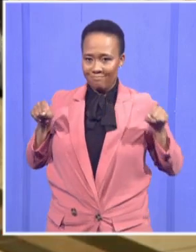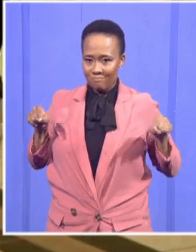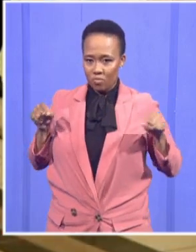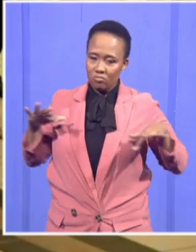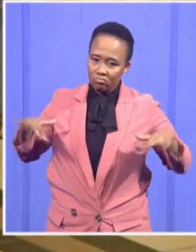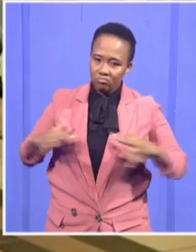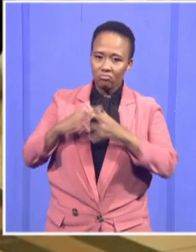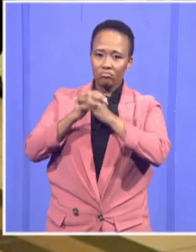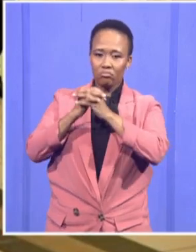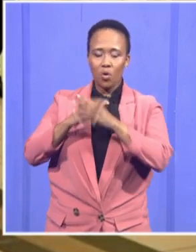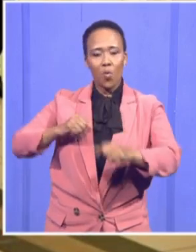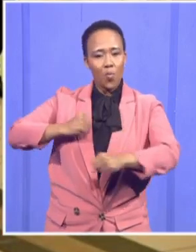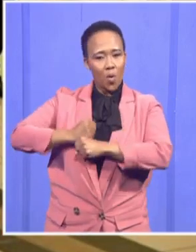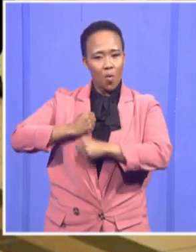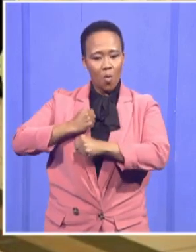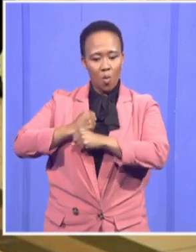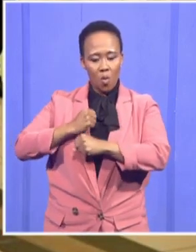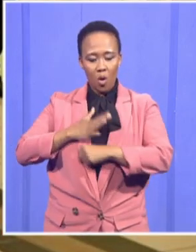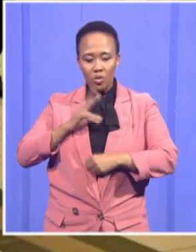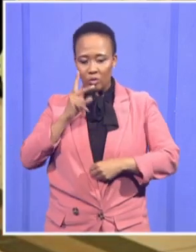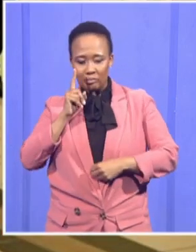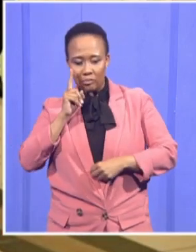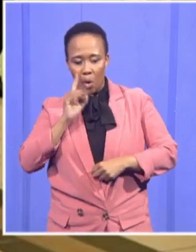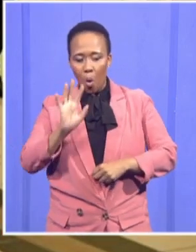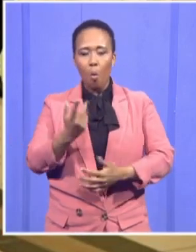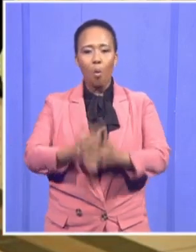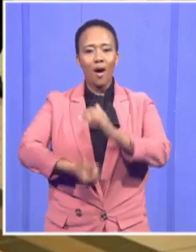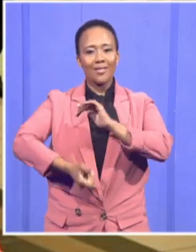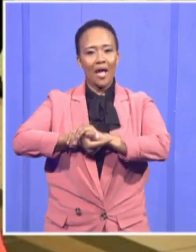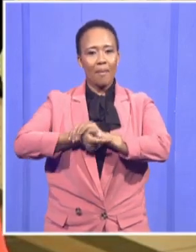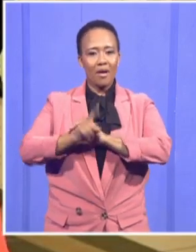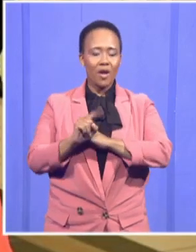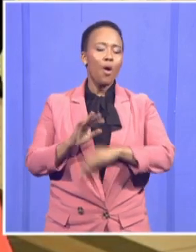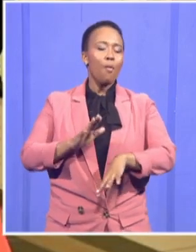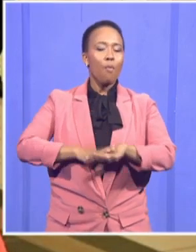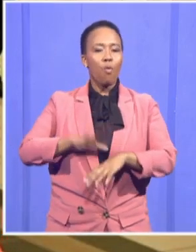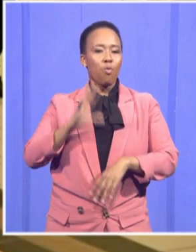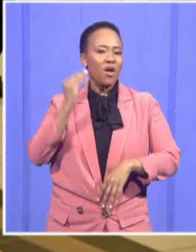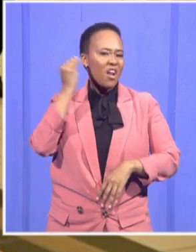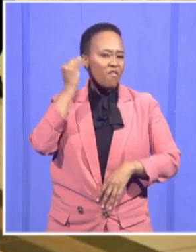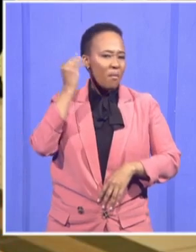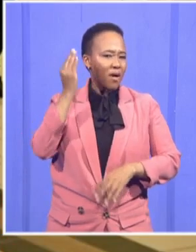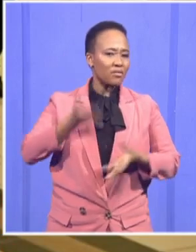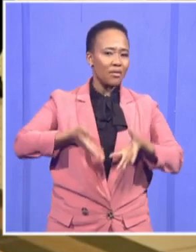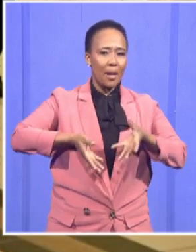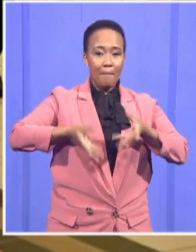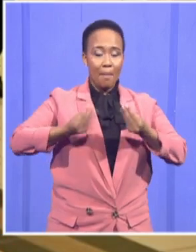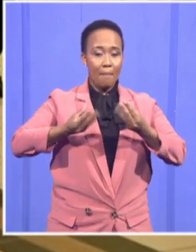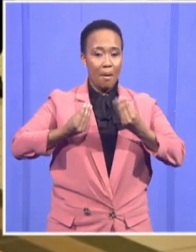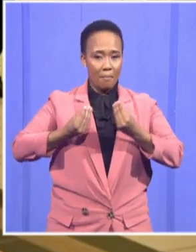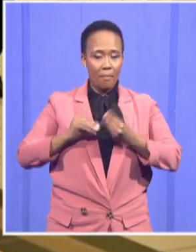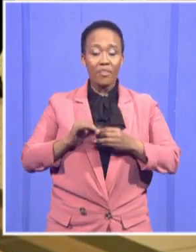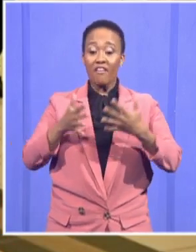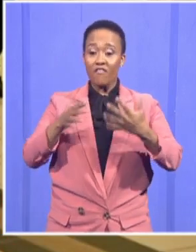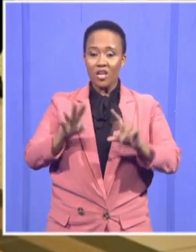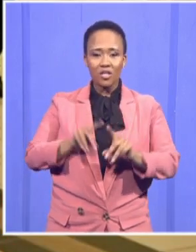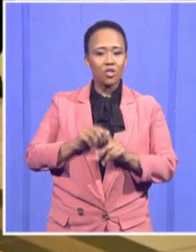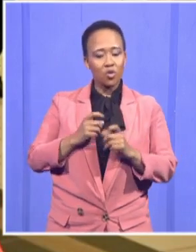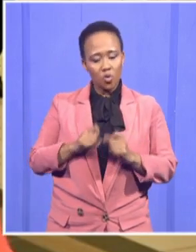to the bottom of what is happening here. And we did get a little bit of information, and it is alleged that they have actually been tracking